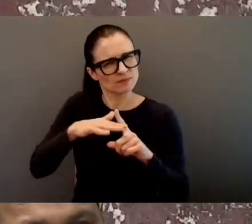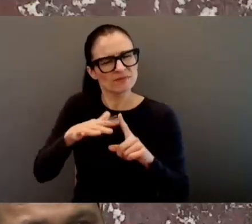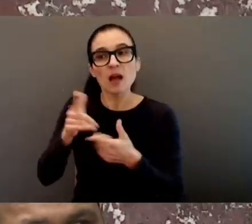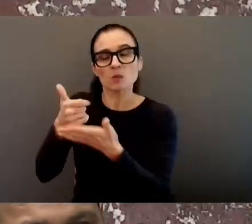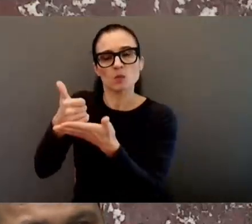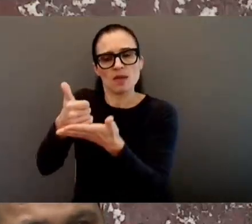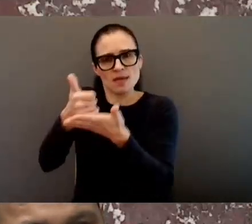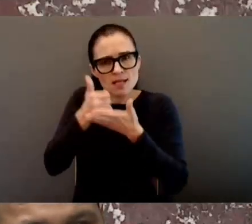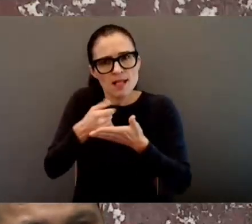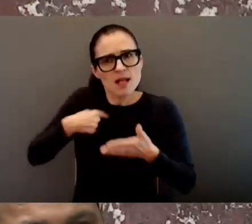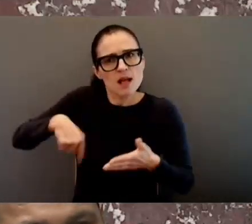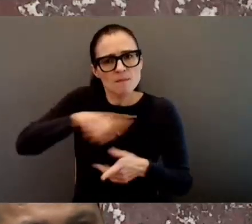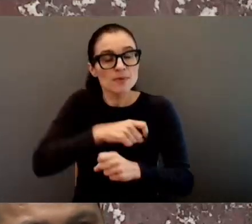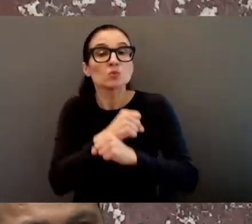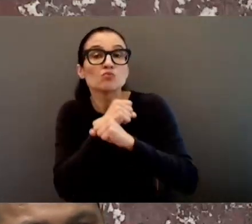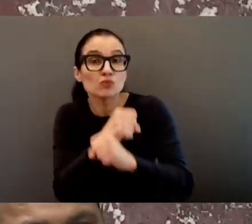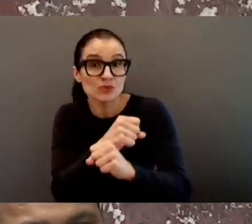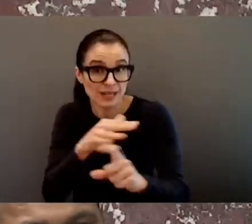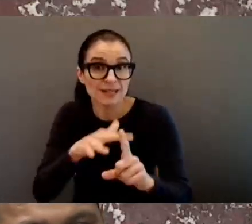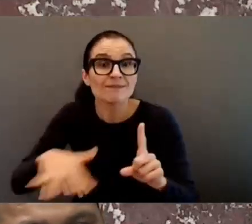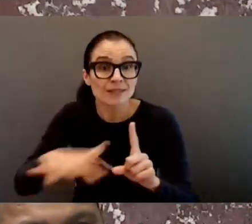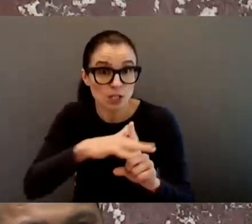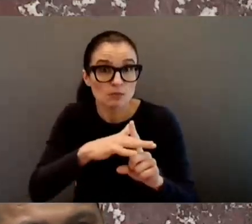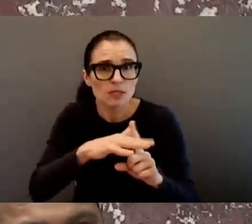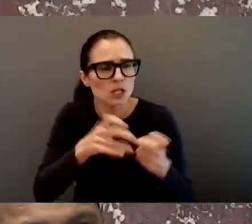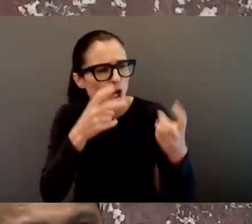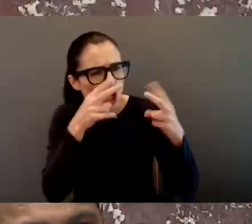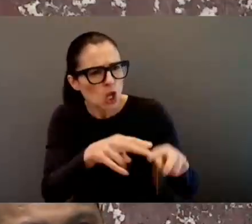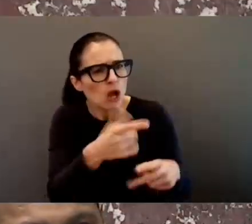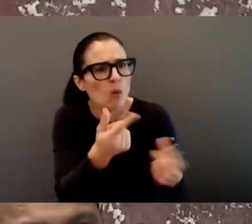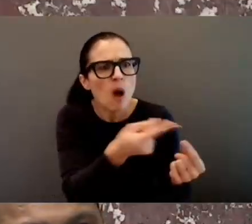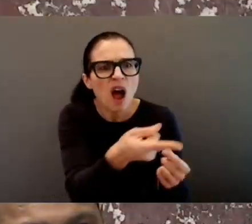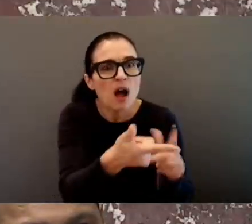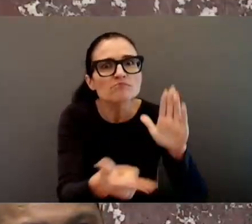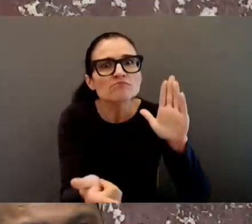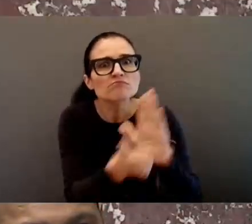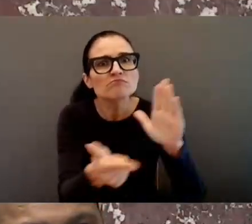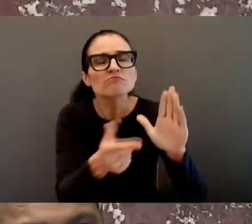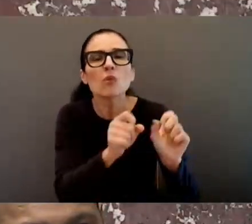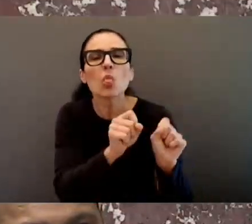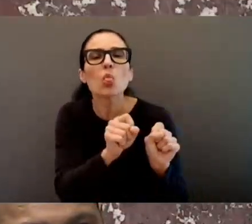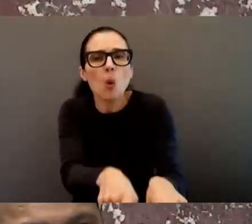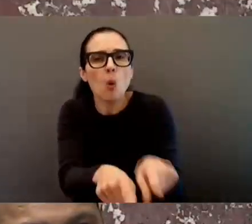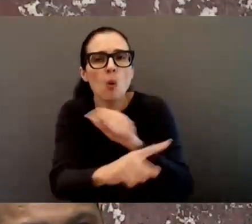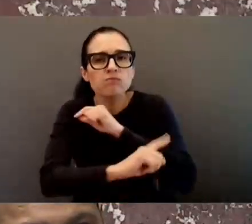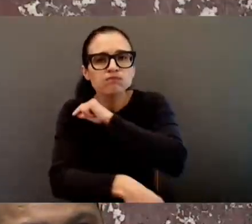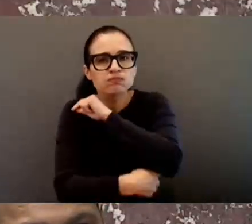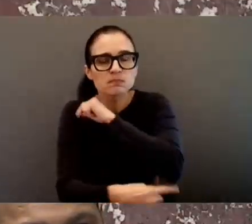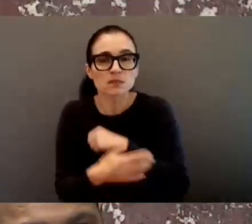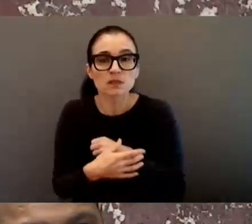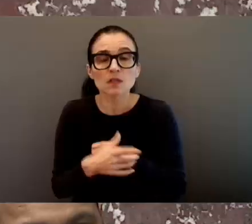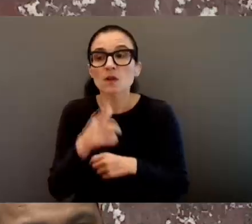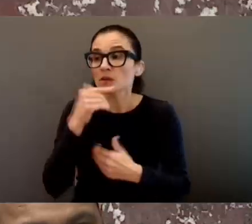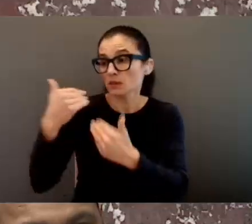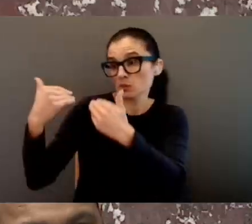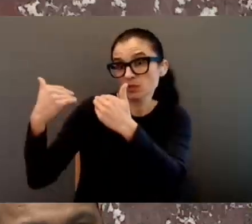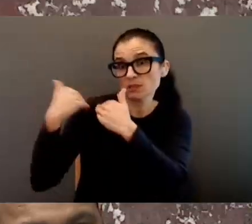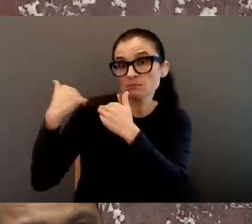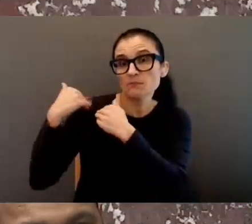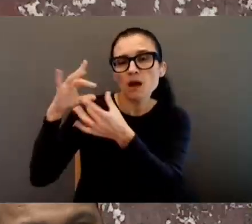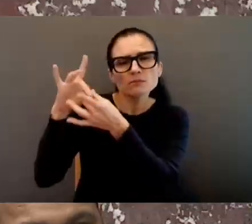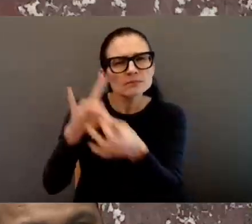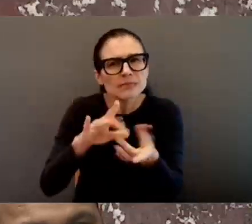environment and look at illegal waste dumps. The responsibility of the cleanup rests with the polluter. And